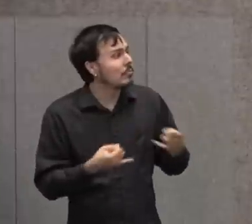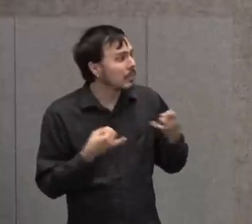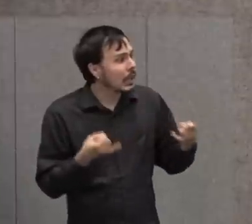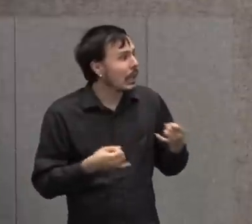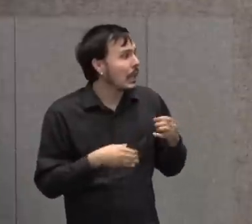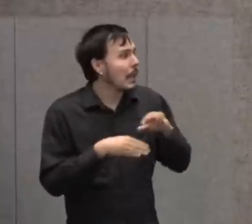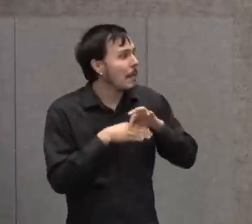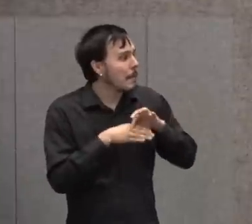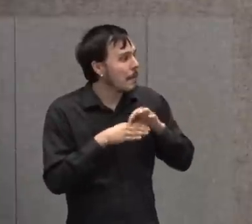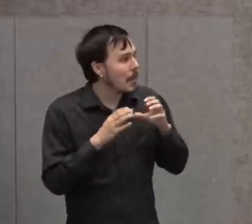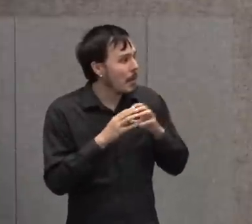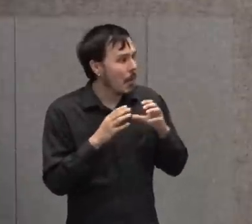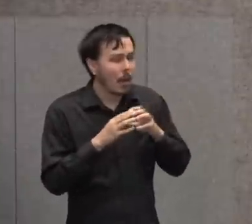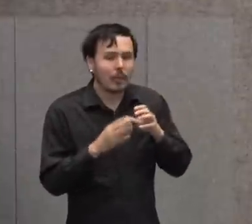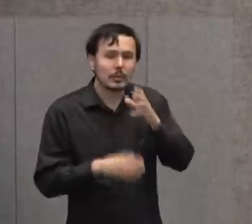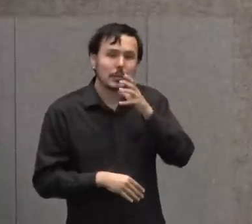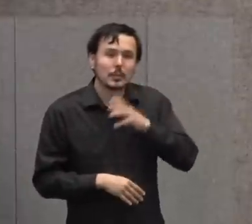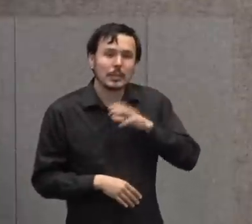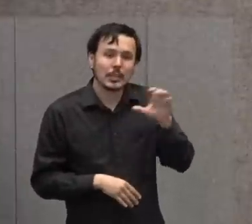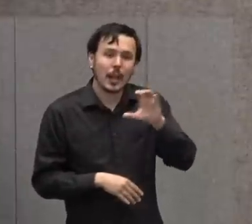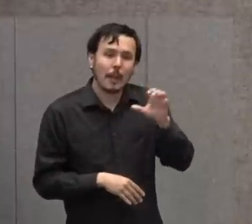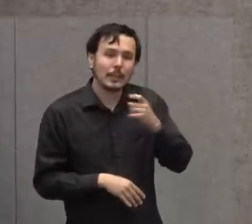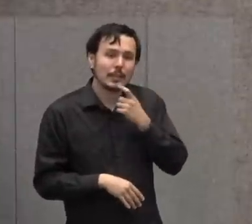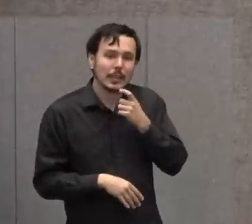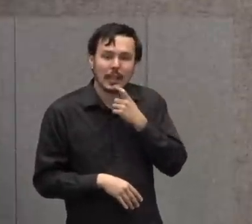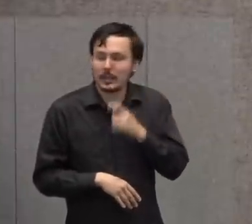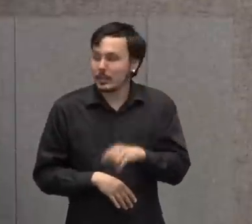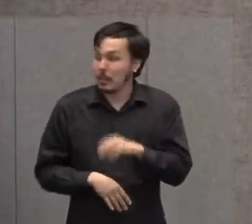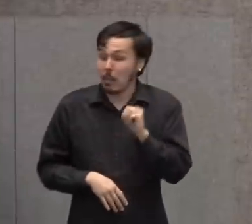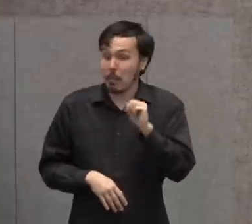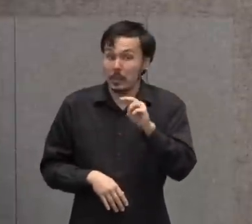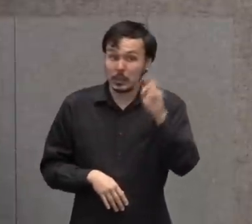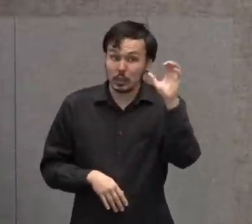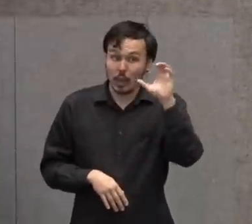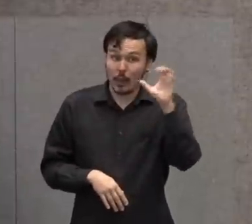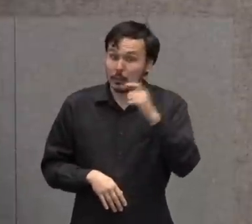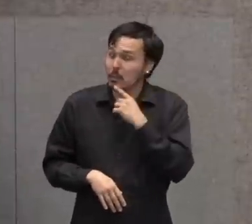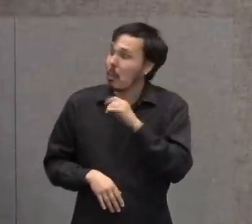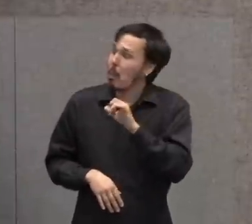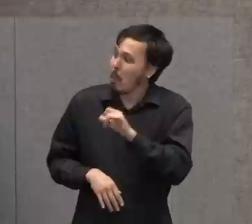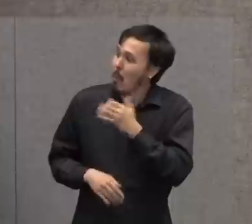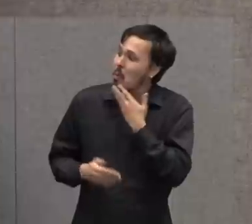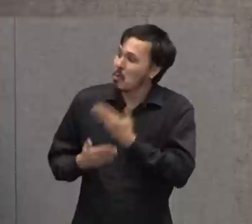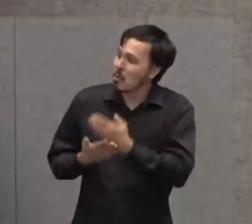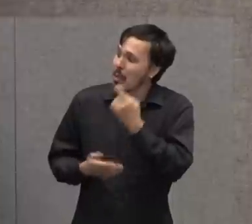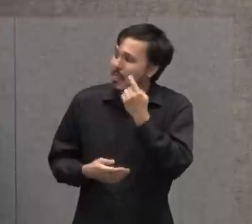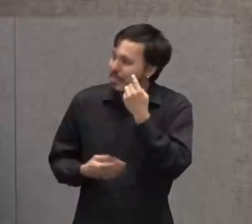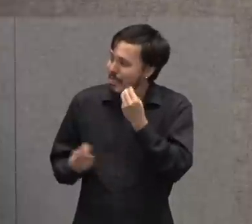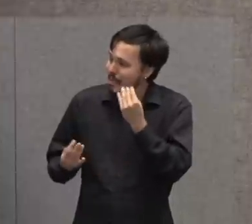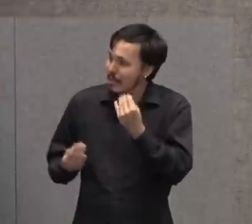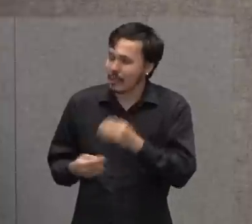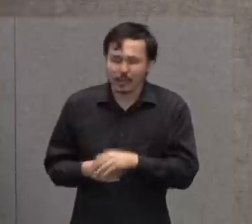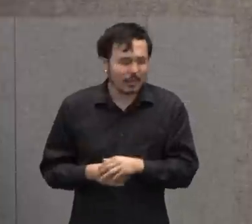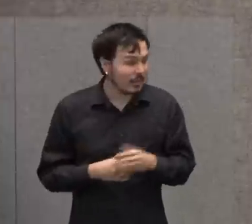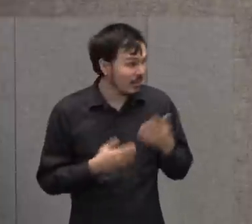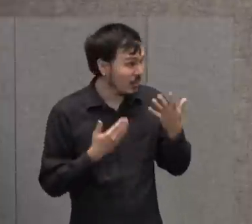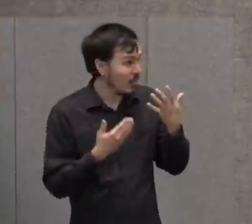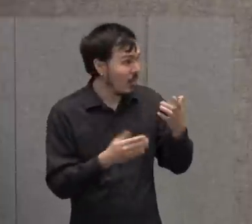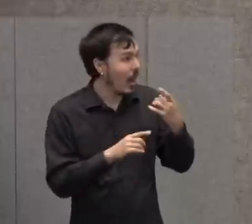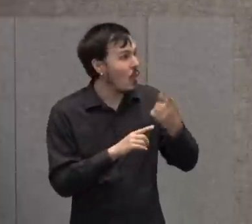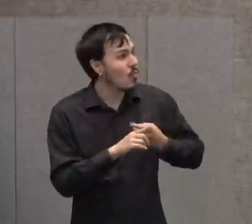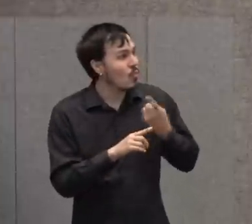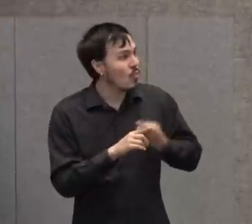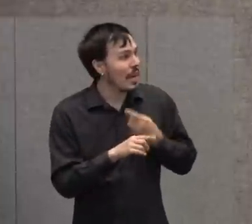Asked Mrs. Comfort. Good thinking, said Mr. Comfort. Now what about renting some tables and chairs? Asked